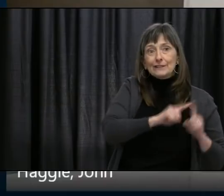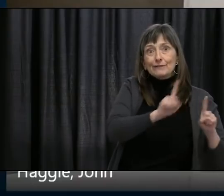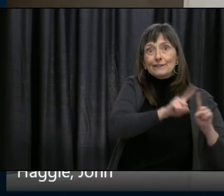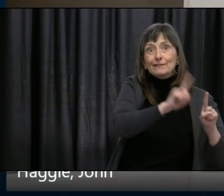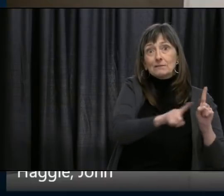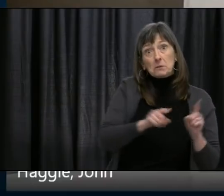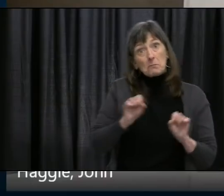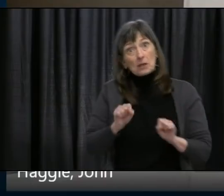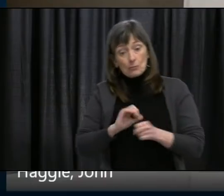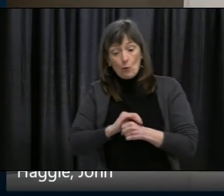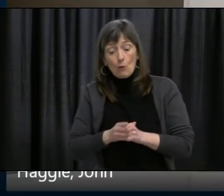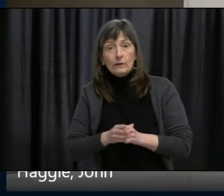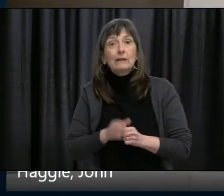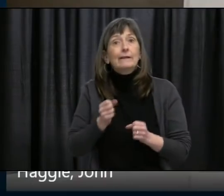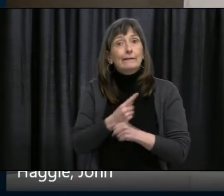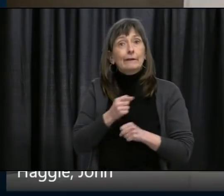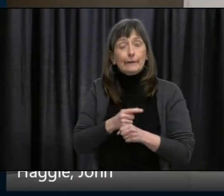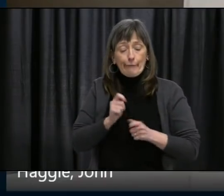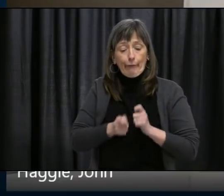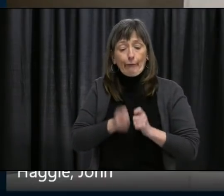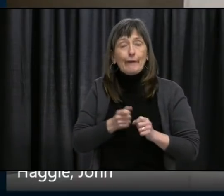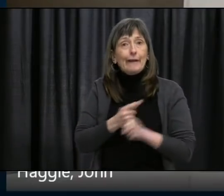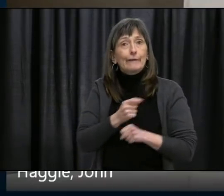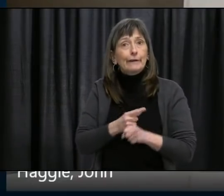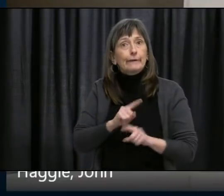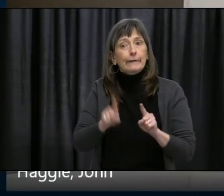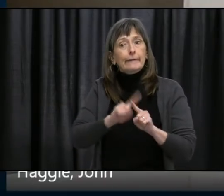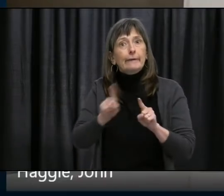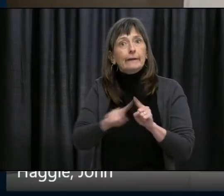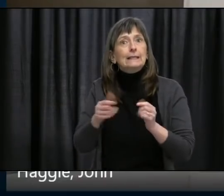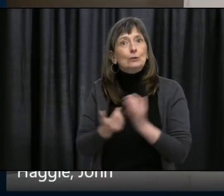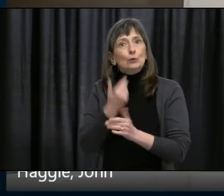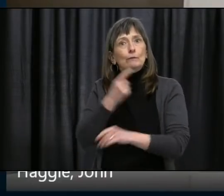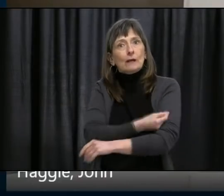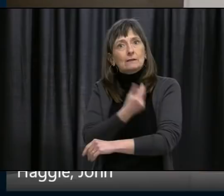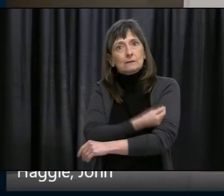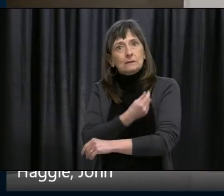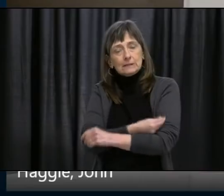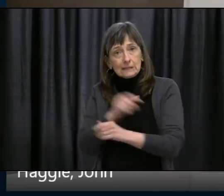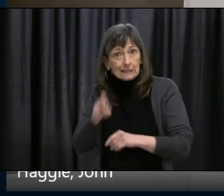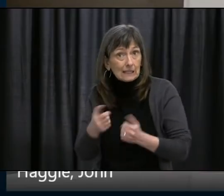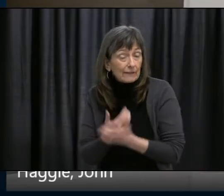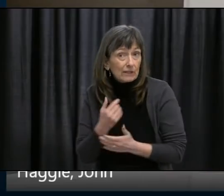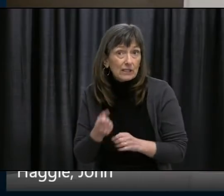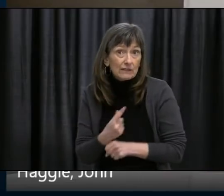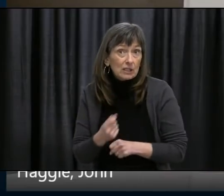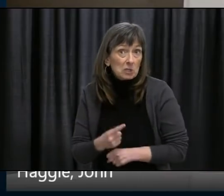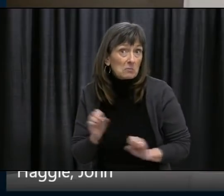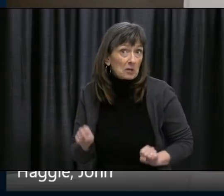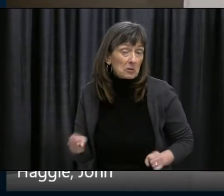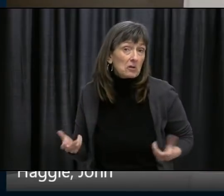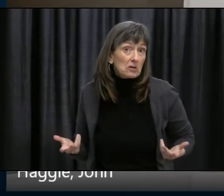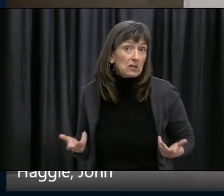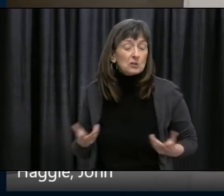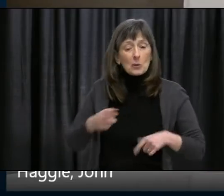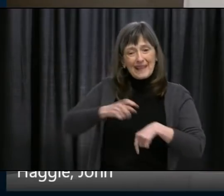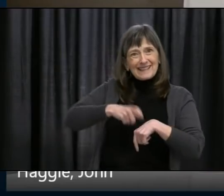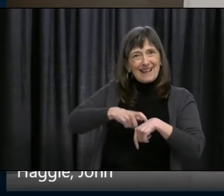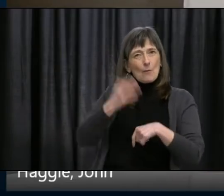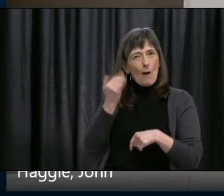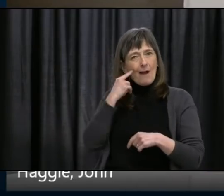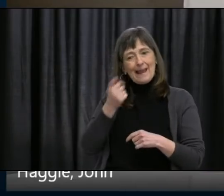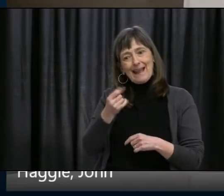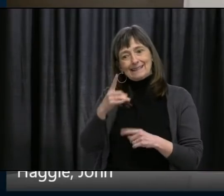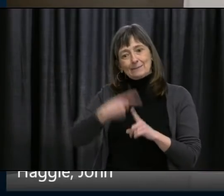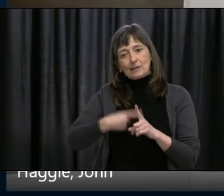to deal with. So that's where the time frame comes from. In terms of what you do next, we keep an eye on Norway,